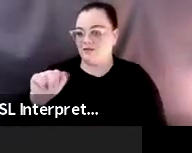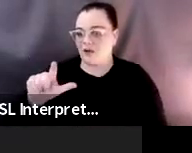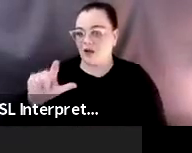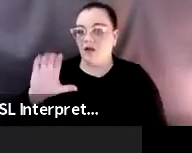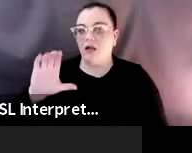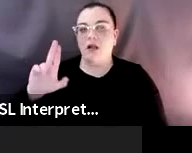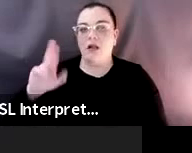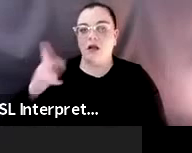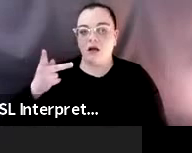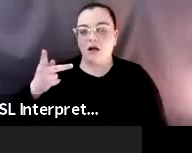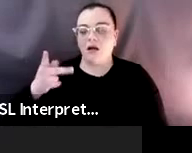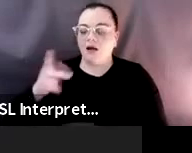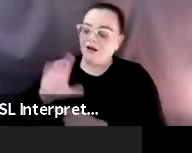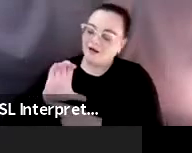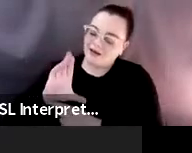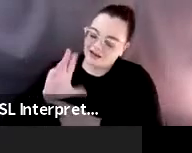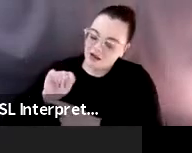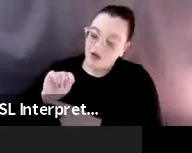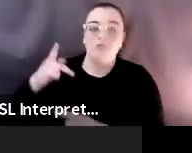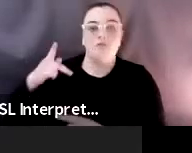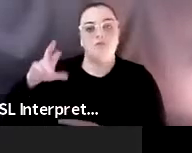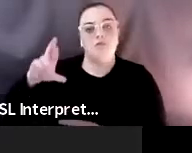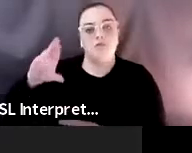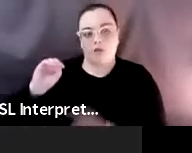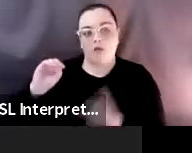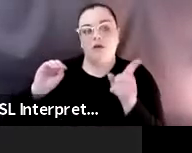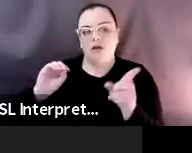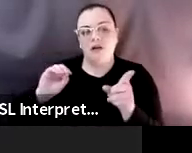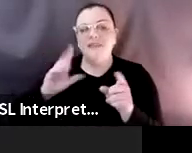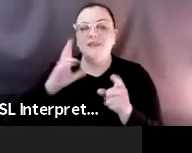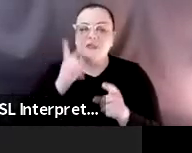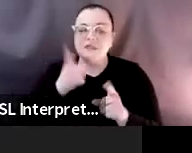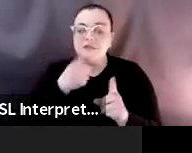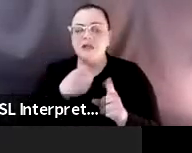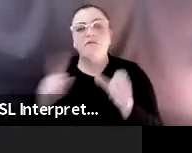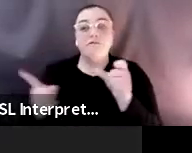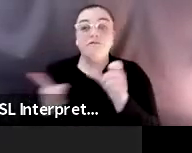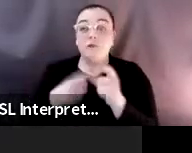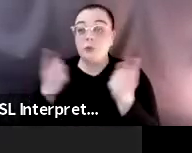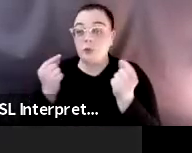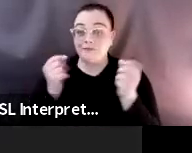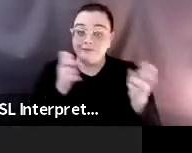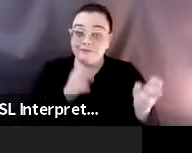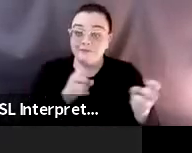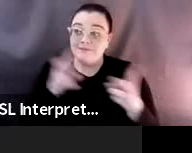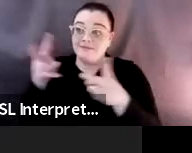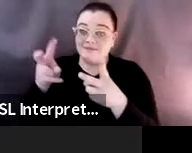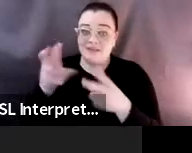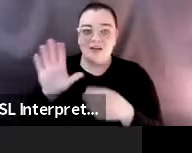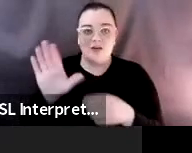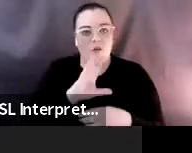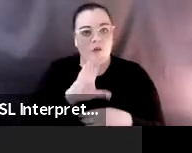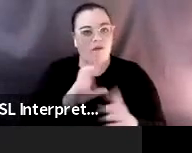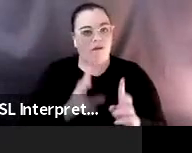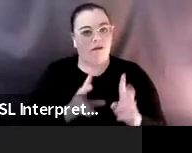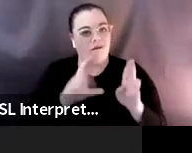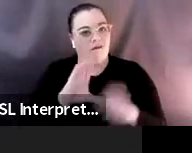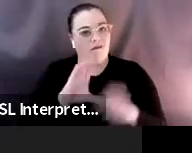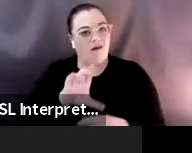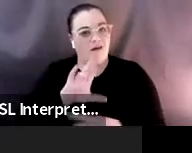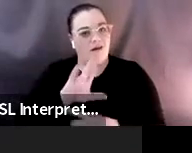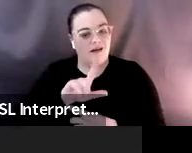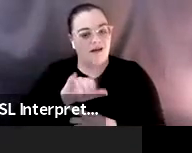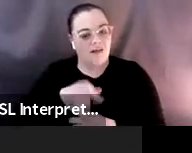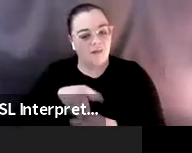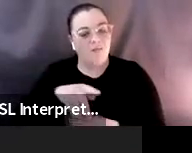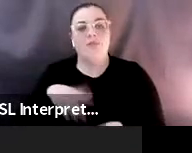see. The first thing that we have to do is start getting our media or our clips into Final Cut to start editing them. So